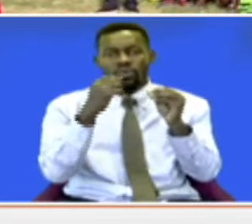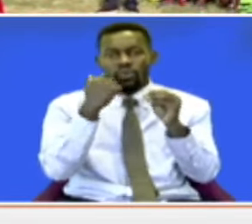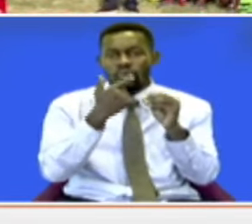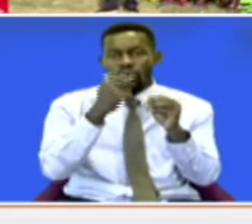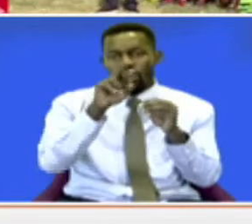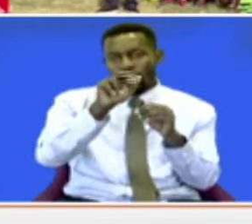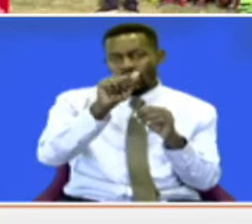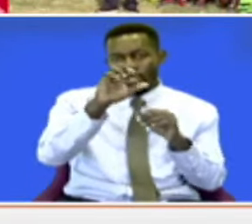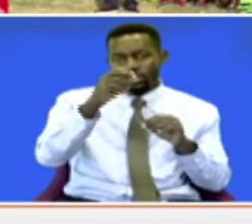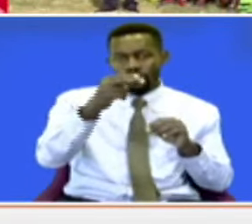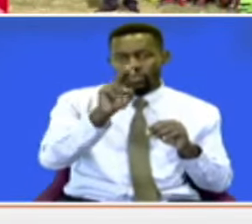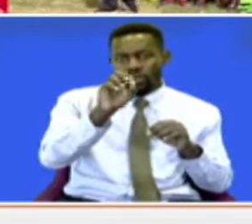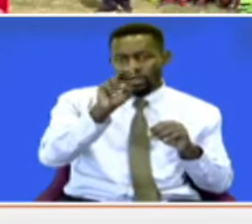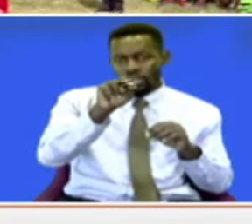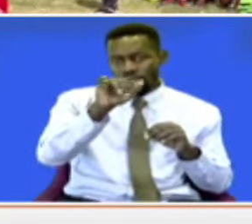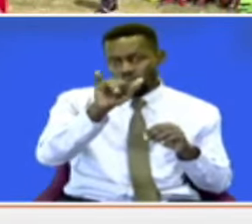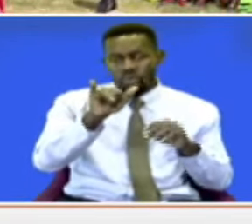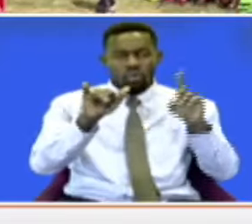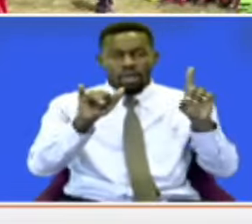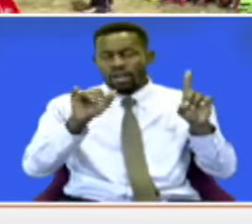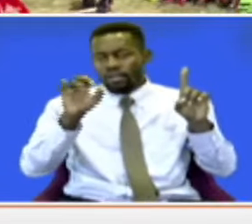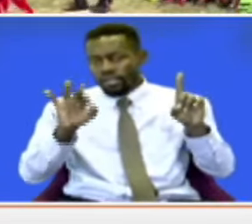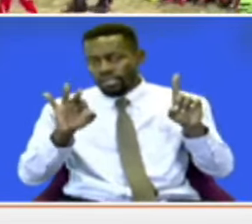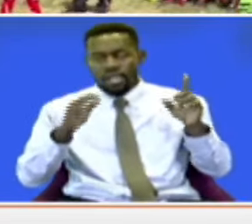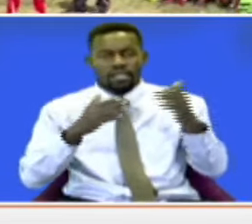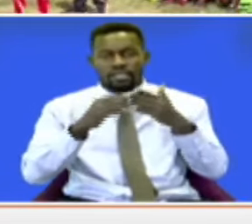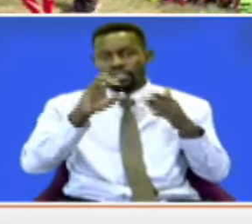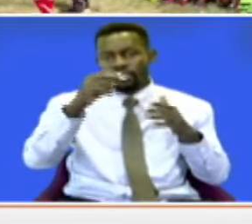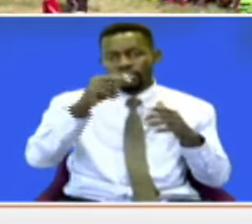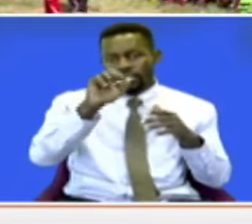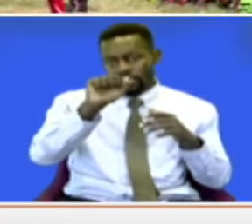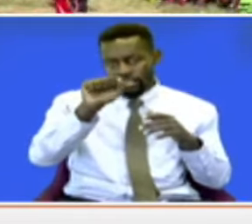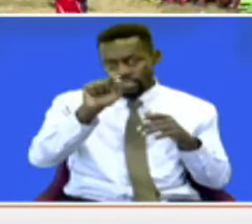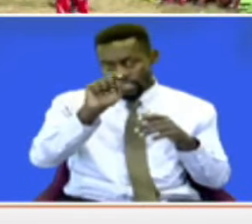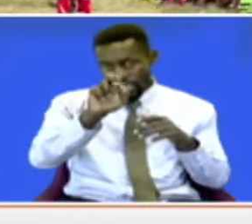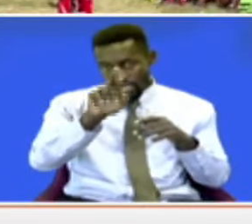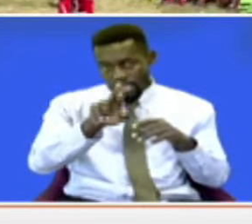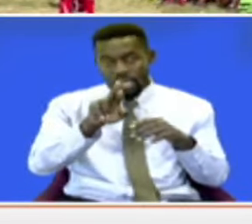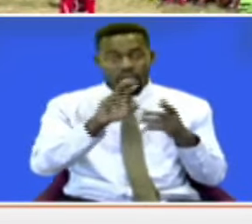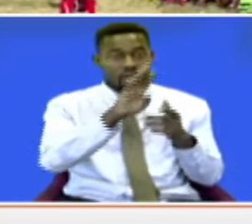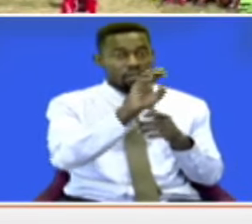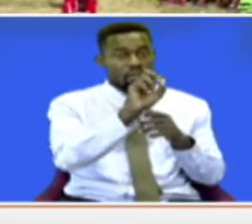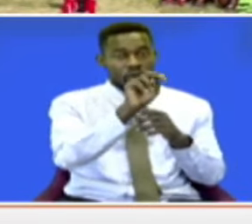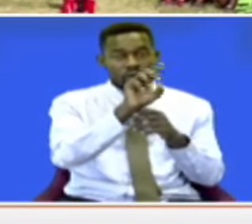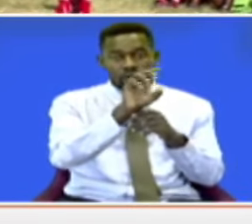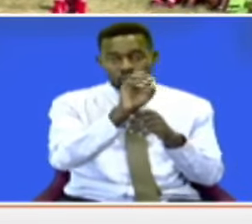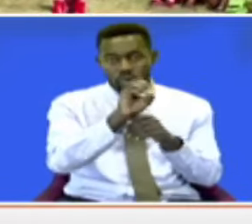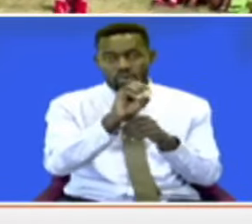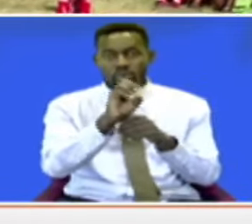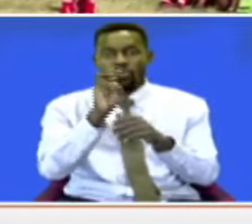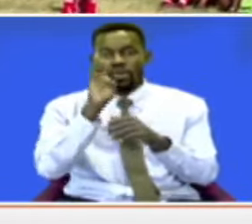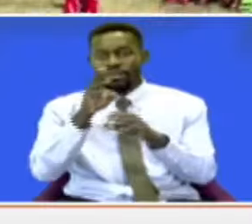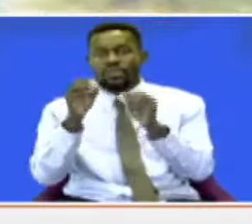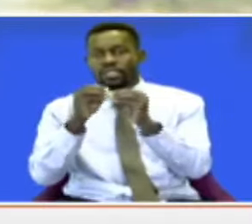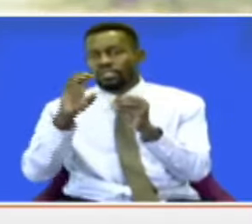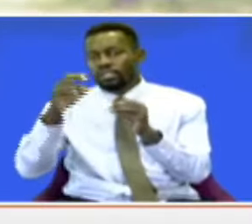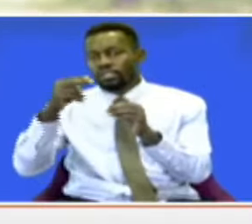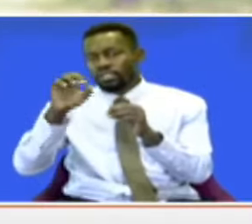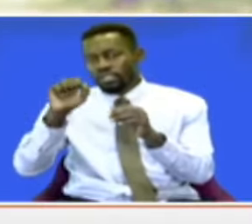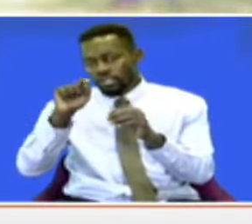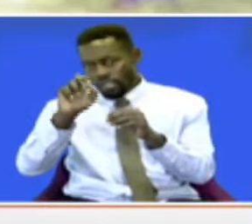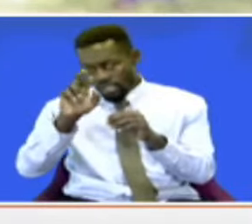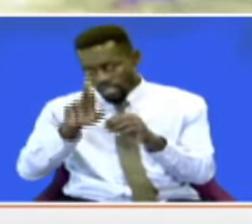won 3-1 against Chester. In the women's finals, Bondo will battle it out with Chester. We are